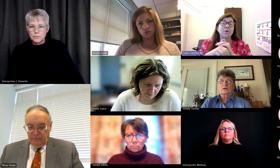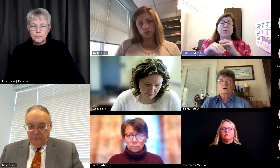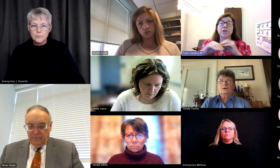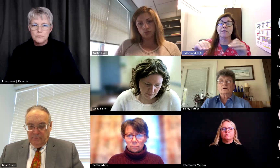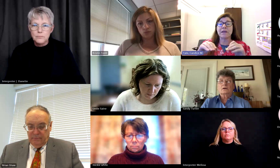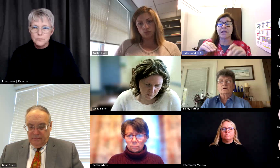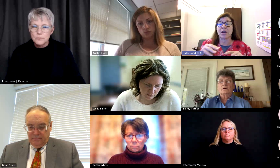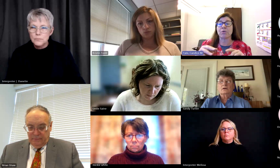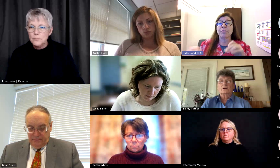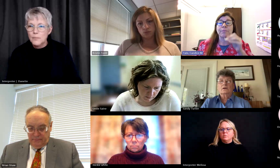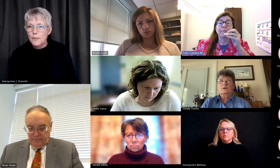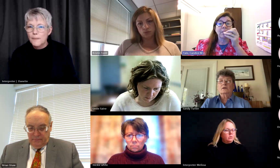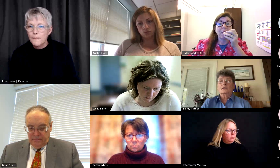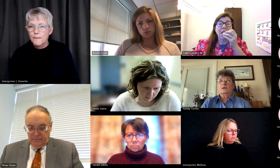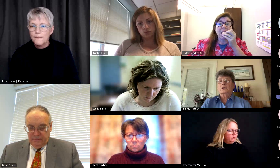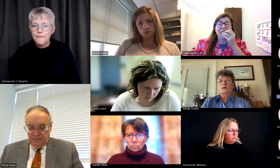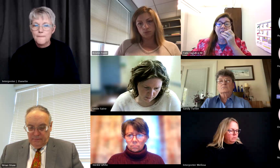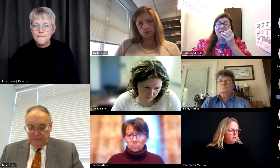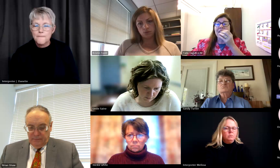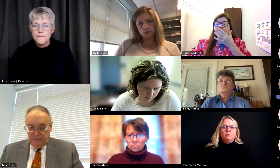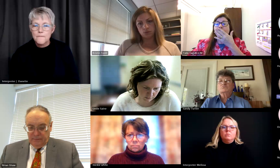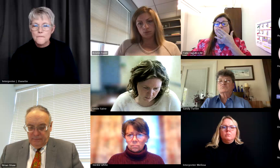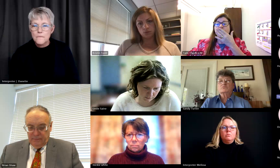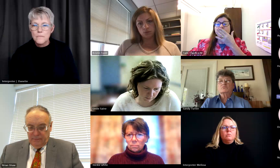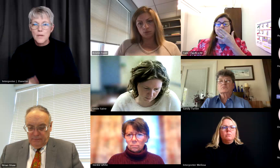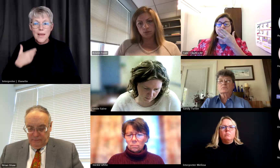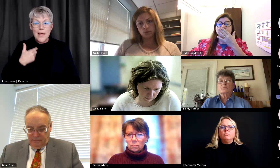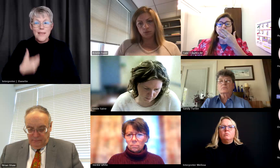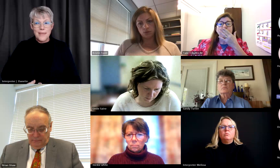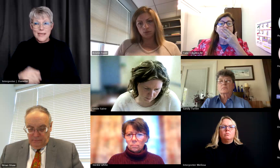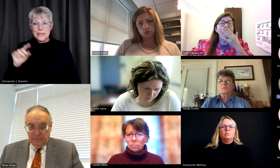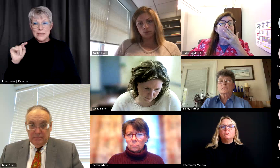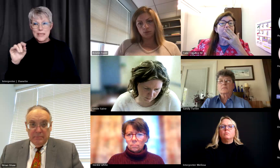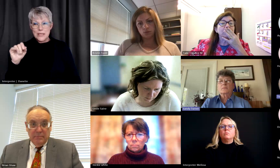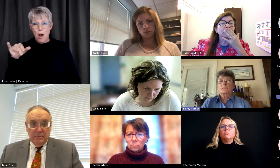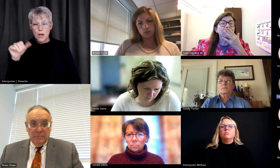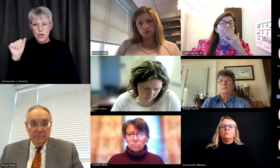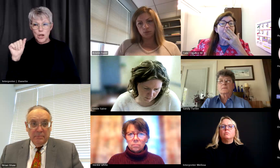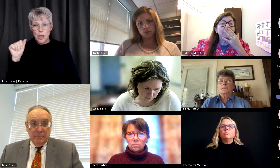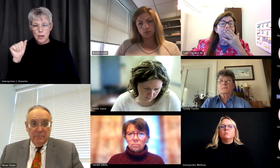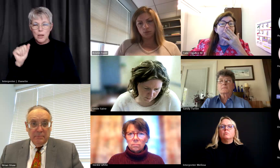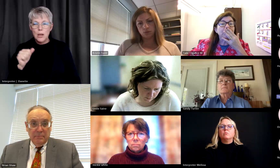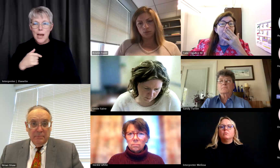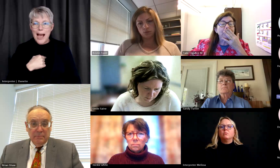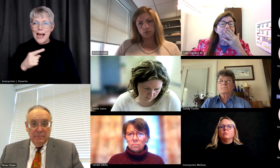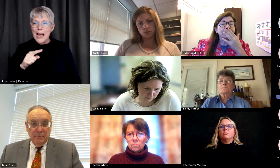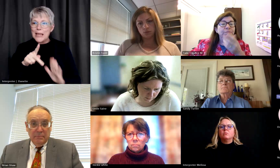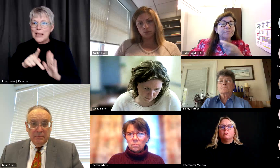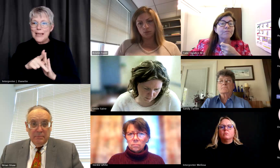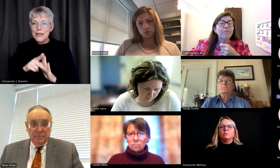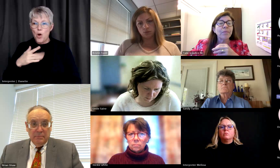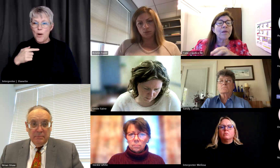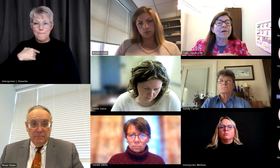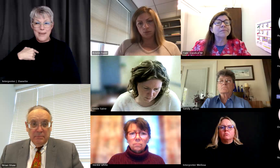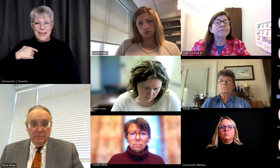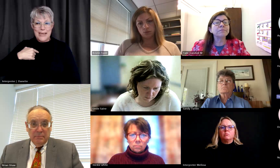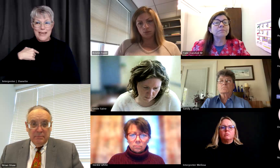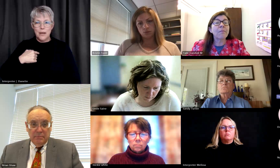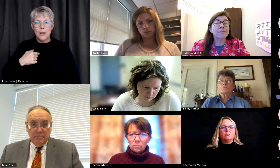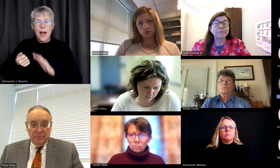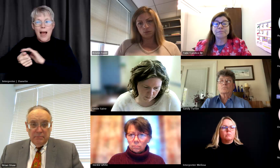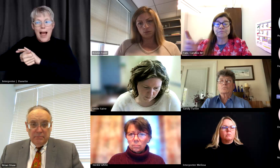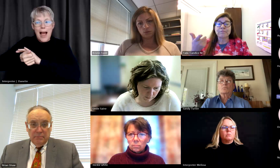hide people with no video. So this is Tanya, and I clicked on my own personal and said hide me, so you shouldn't see me. So maybe Aaron can